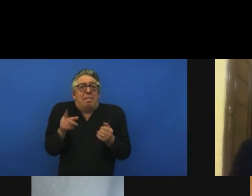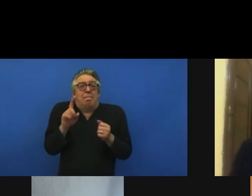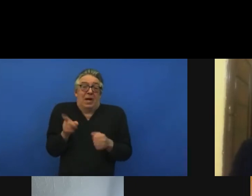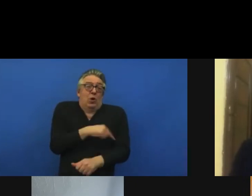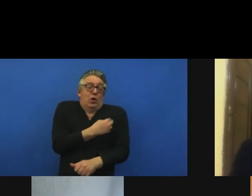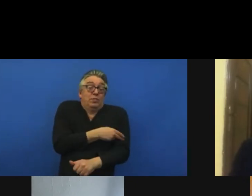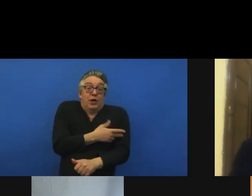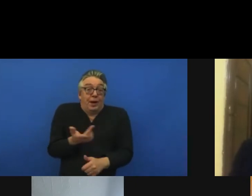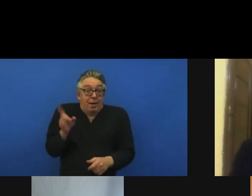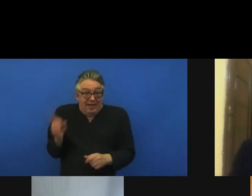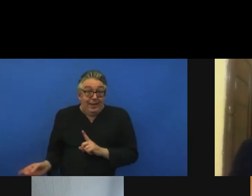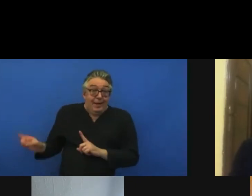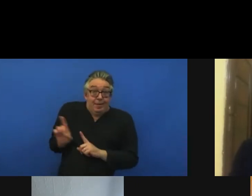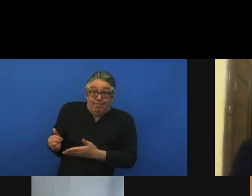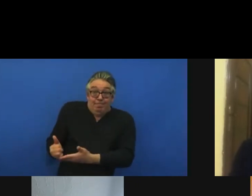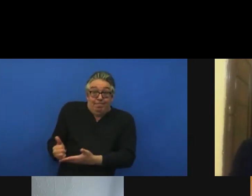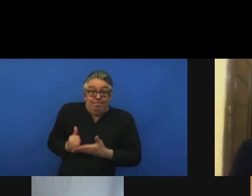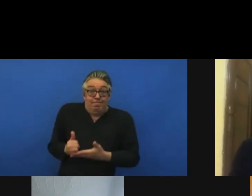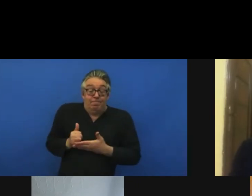As a young girl in Iraq,